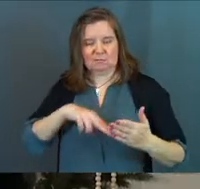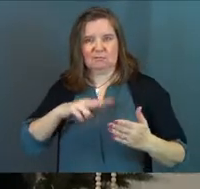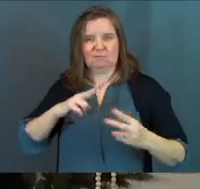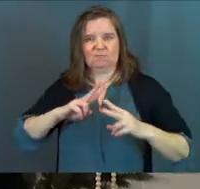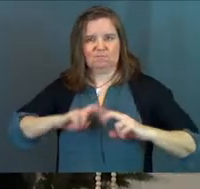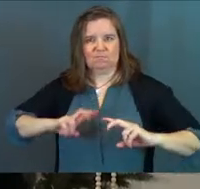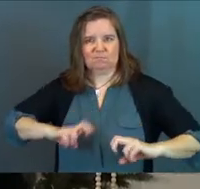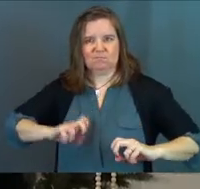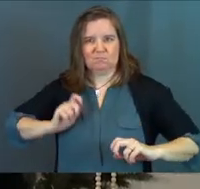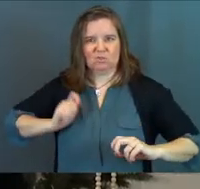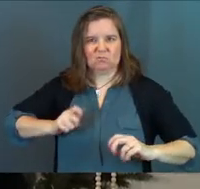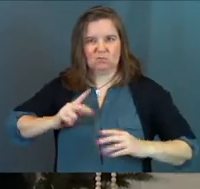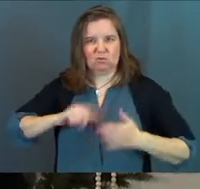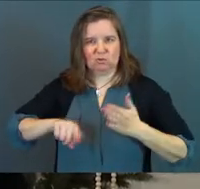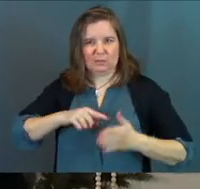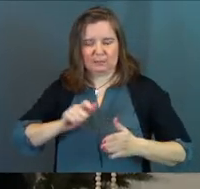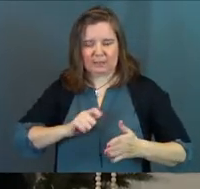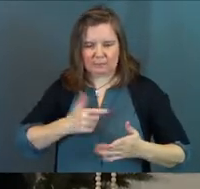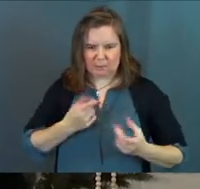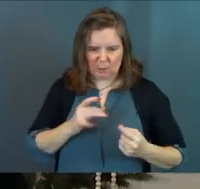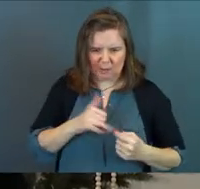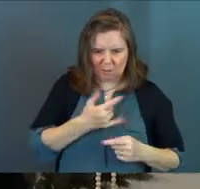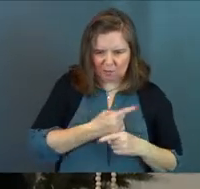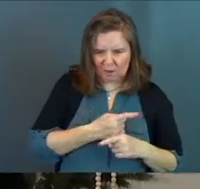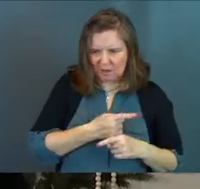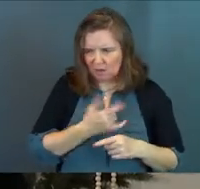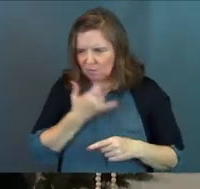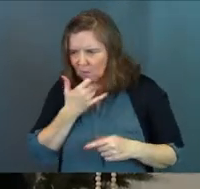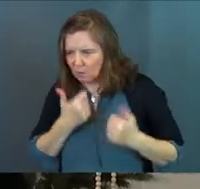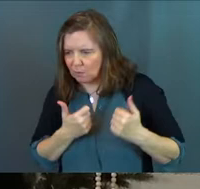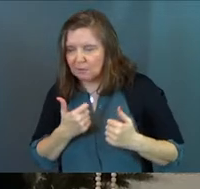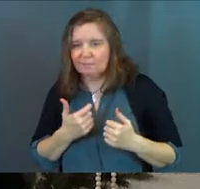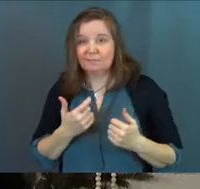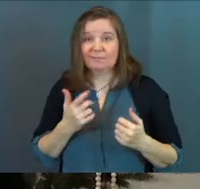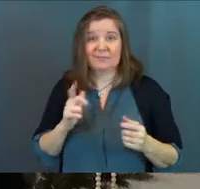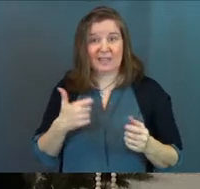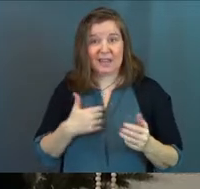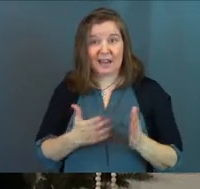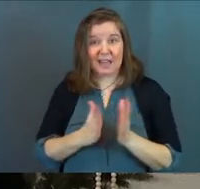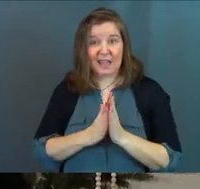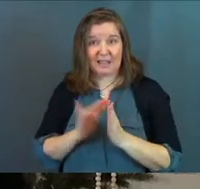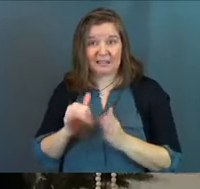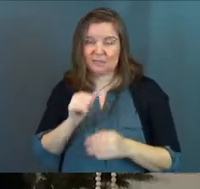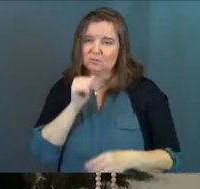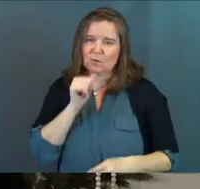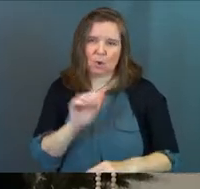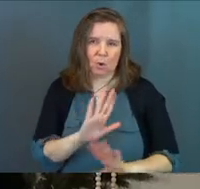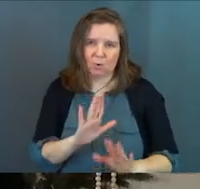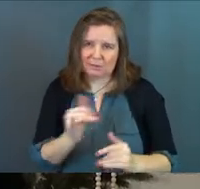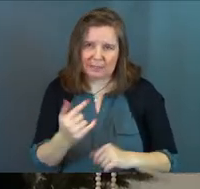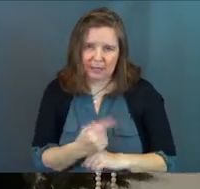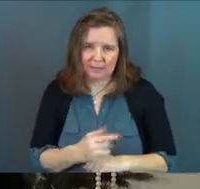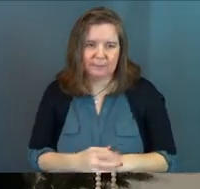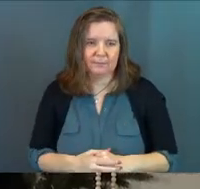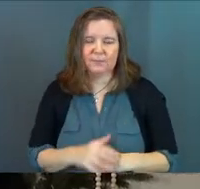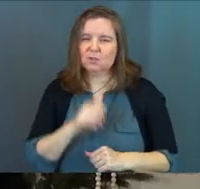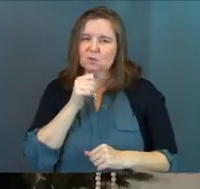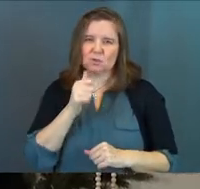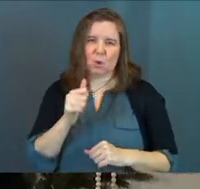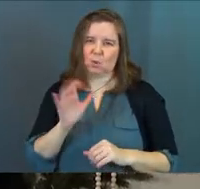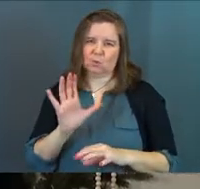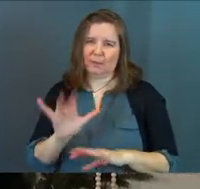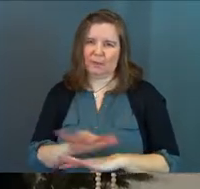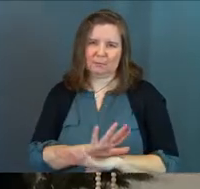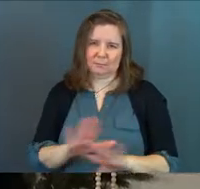criticize yourself about, did I do that right? Can I just ask you, don't today. Don't go